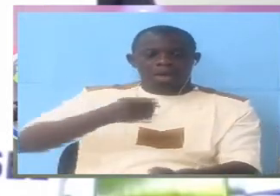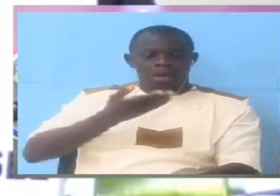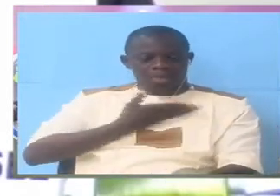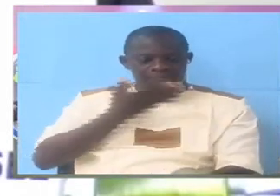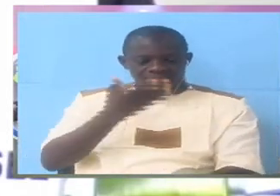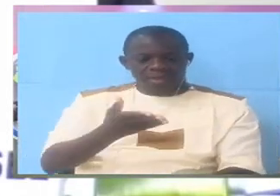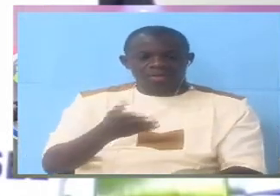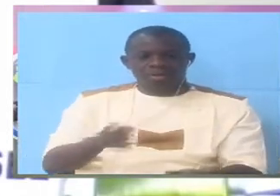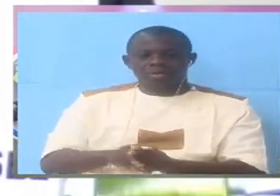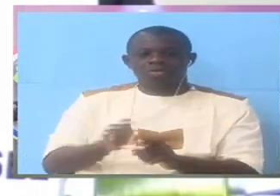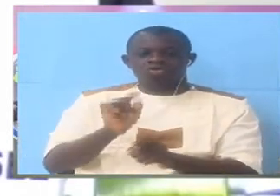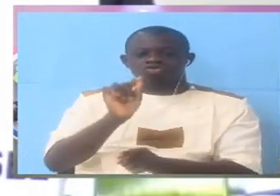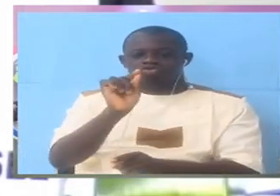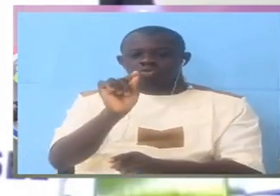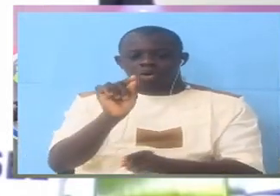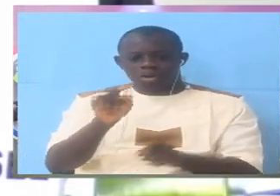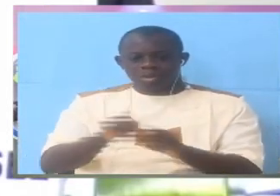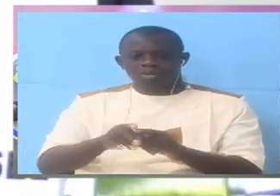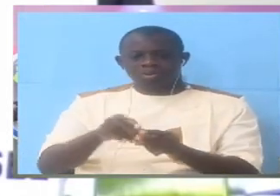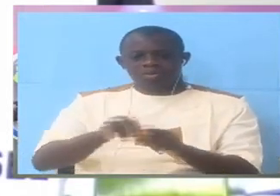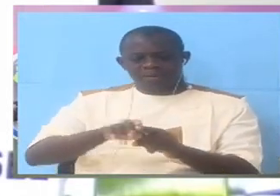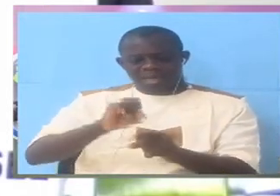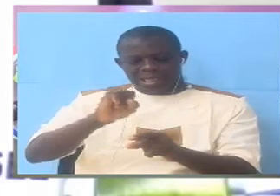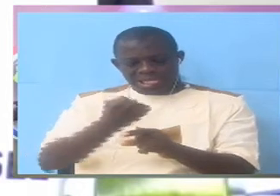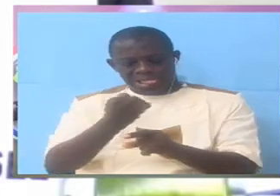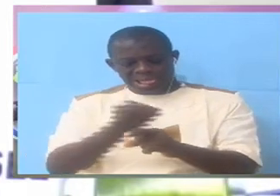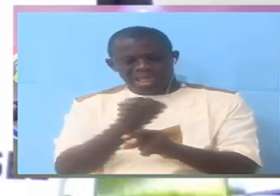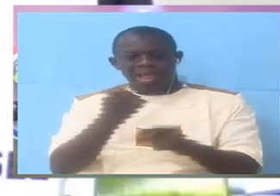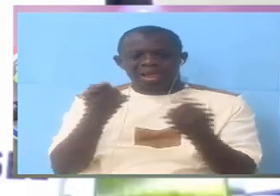small chisel with blood stains,